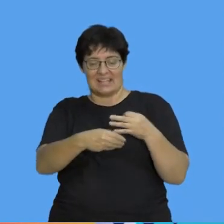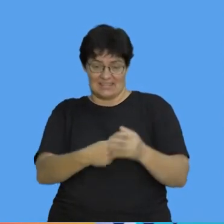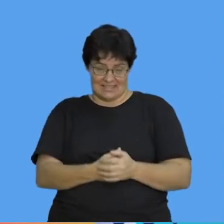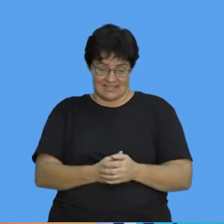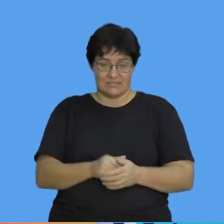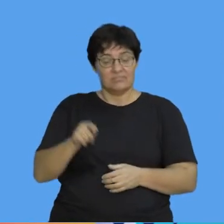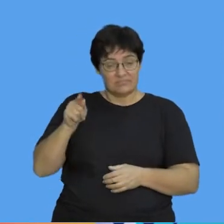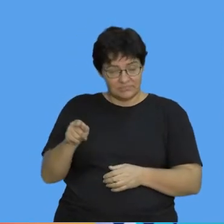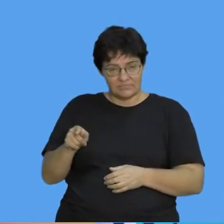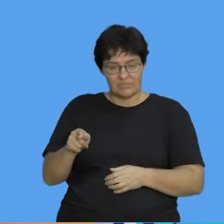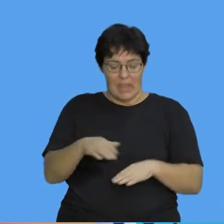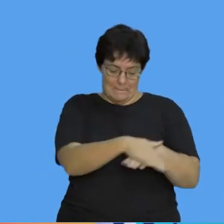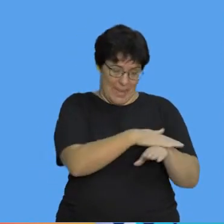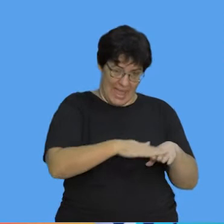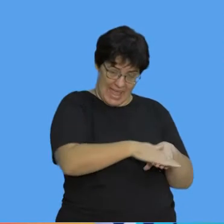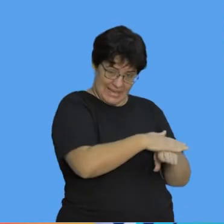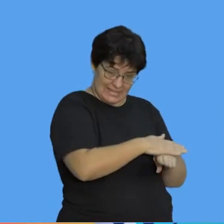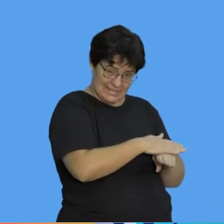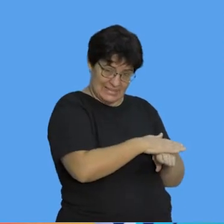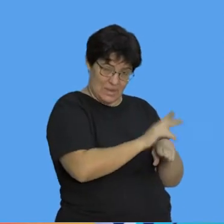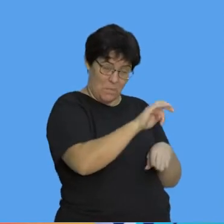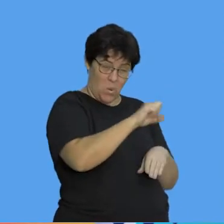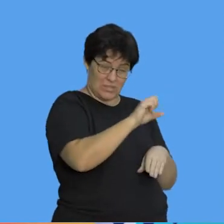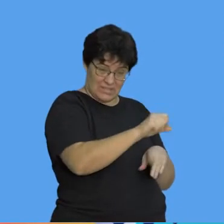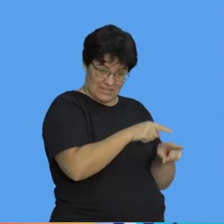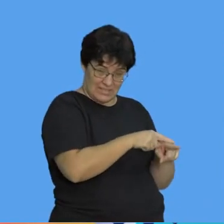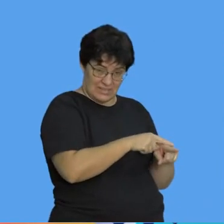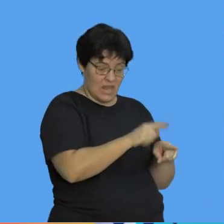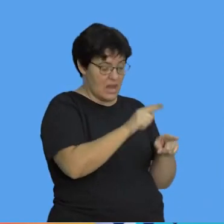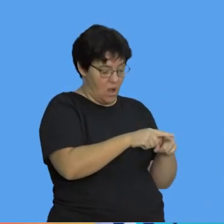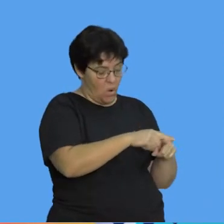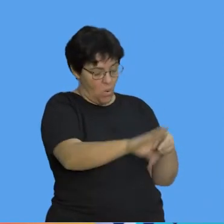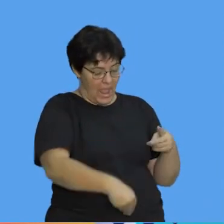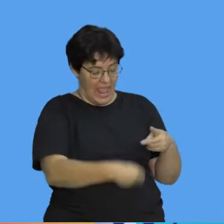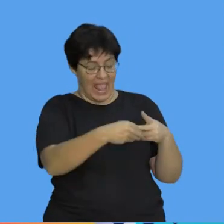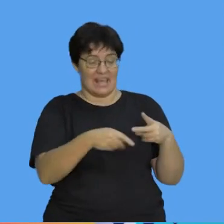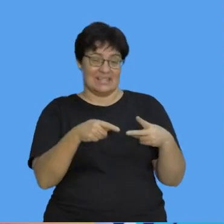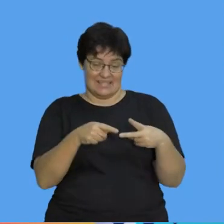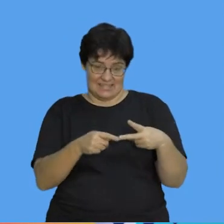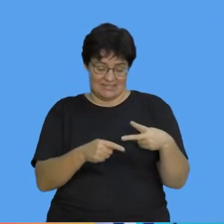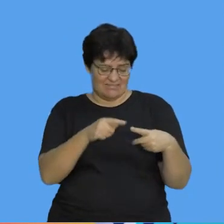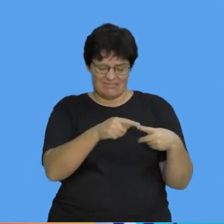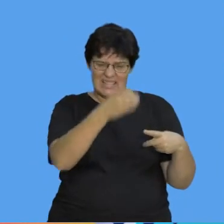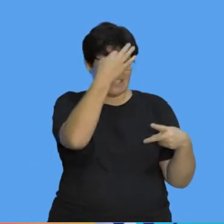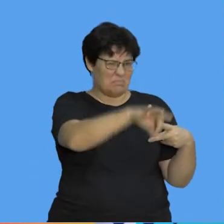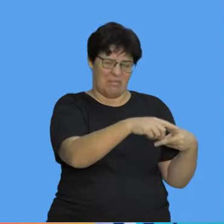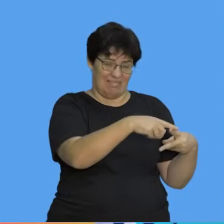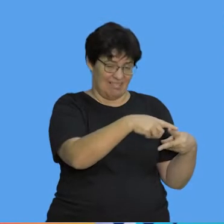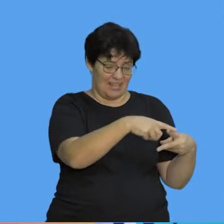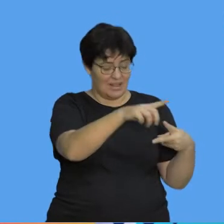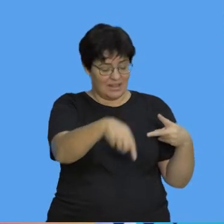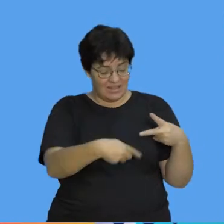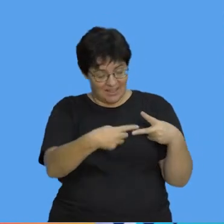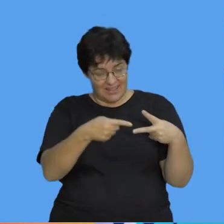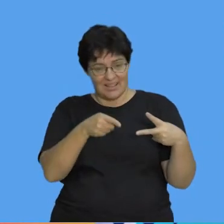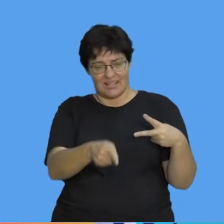a feature onto it. So here, this is what we're basically doing. The moss is like your base model, right? That is it. It's